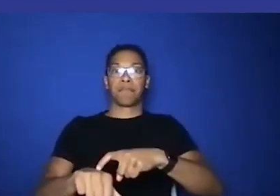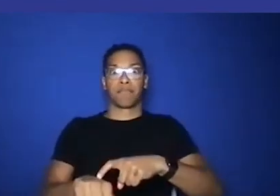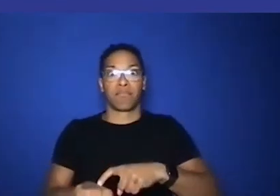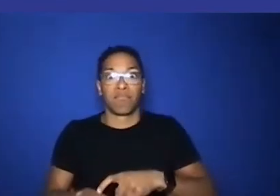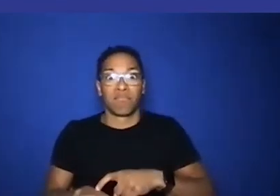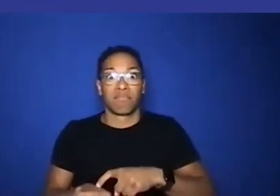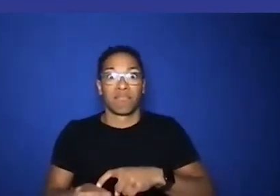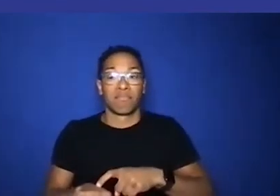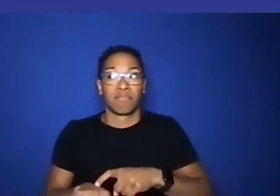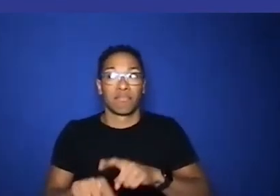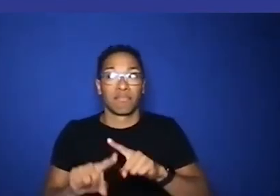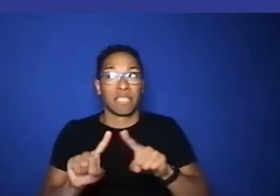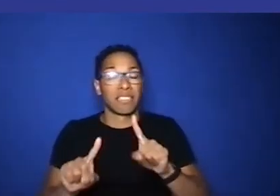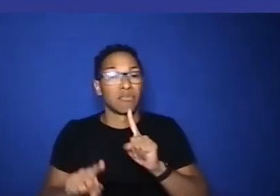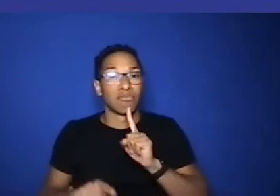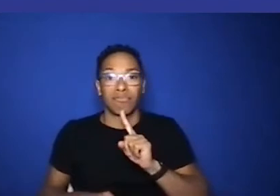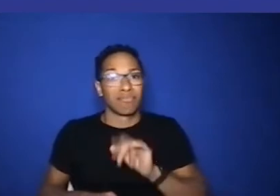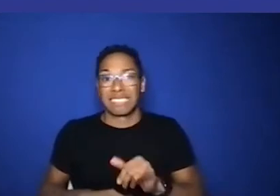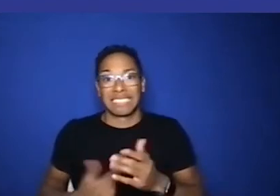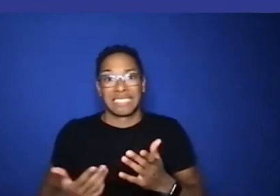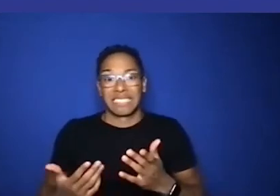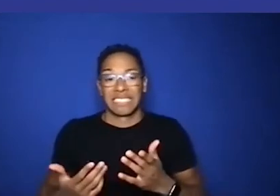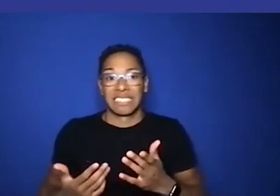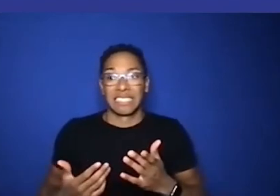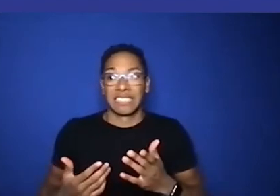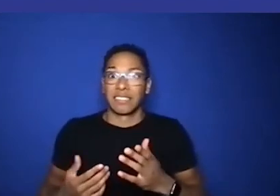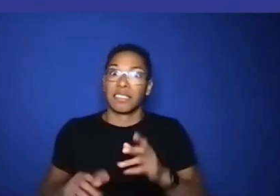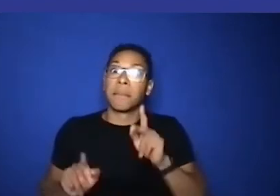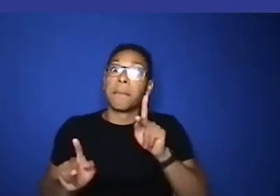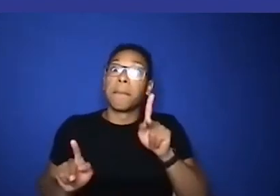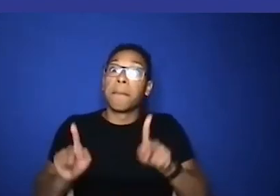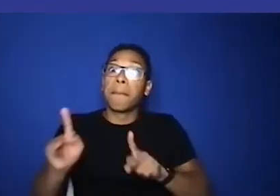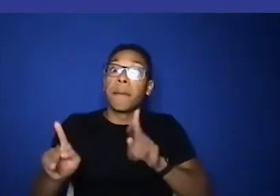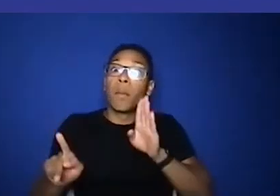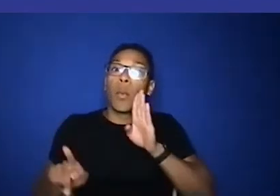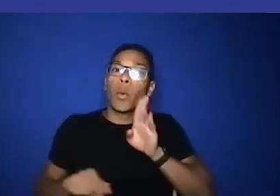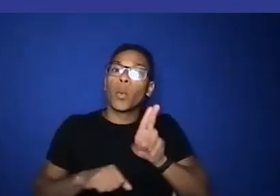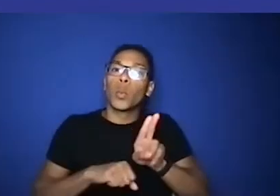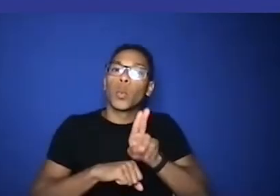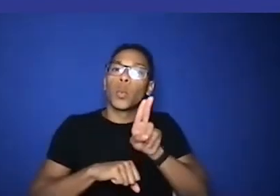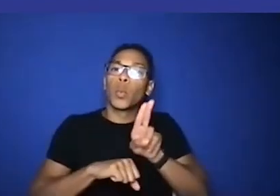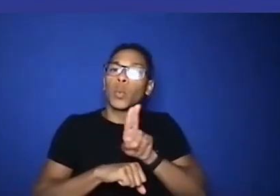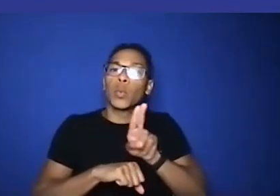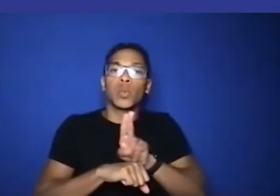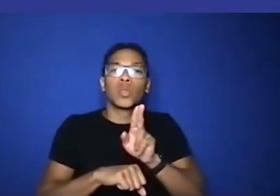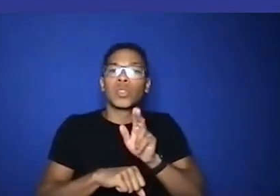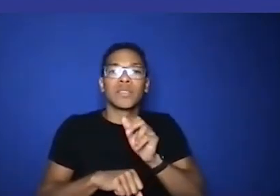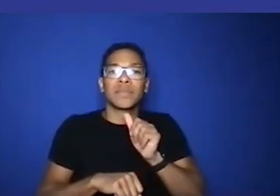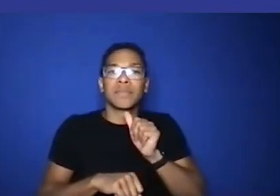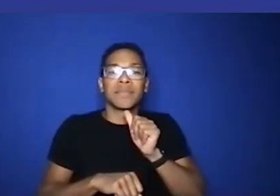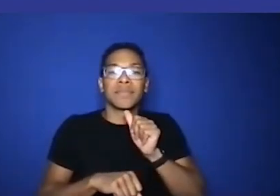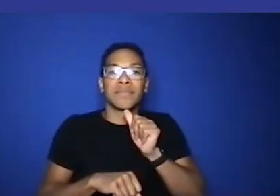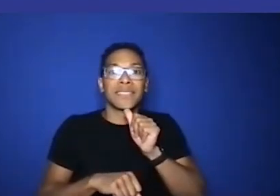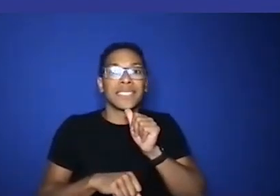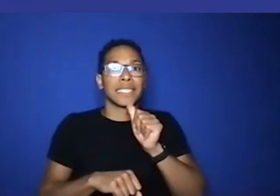And the reality that then people will use them in ways that aren't responsible and